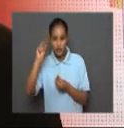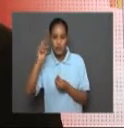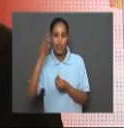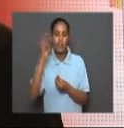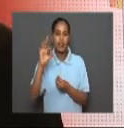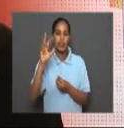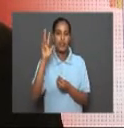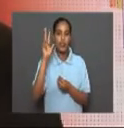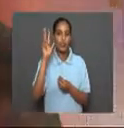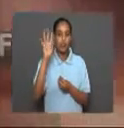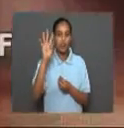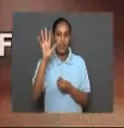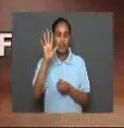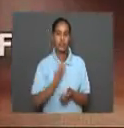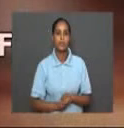1945.